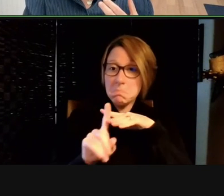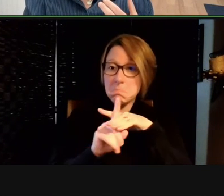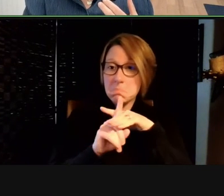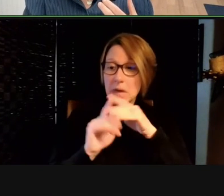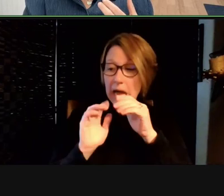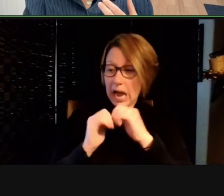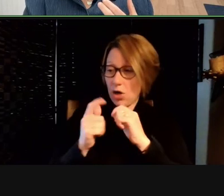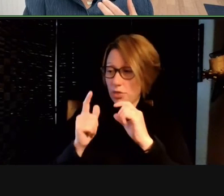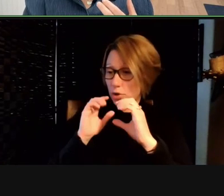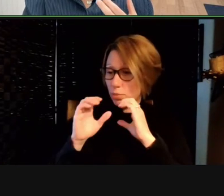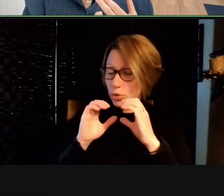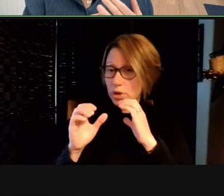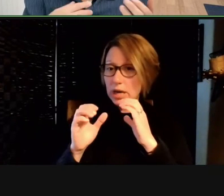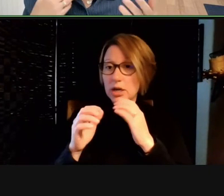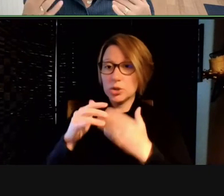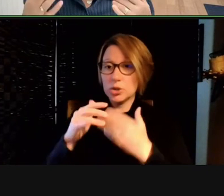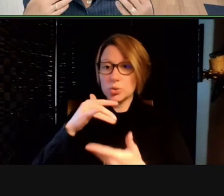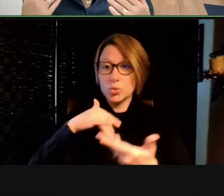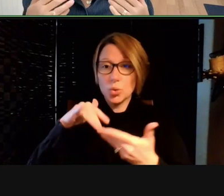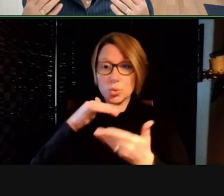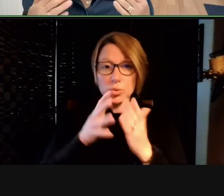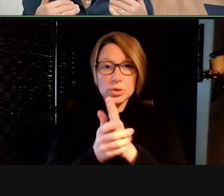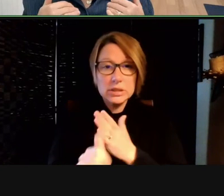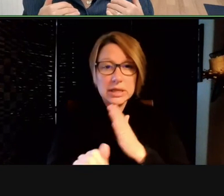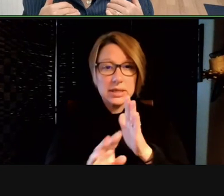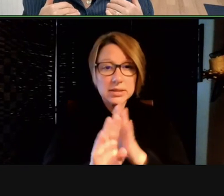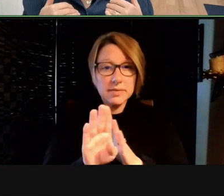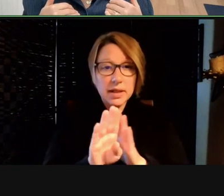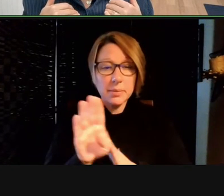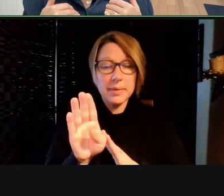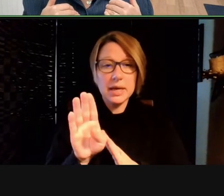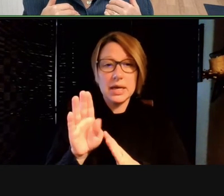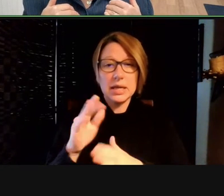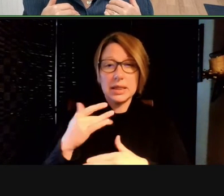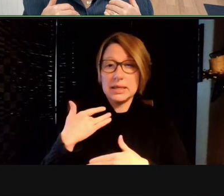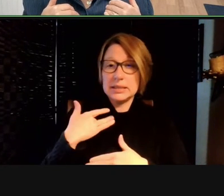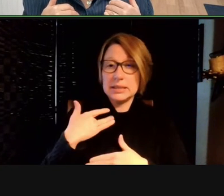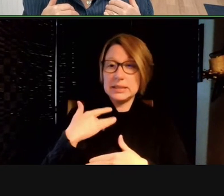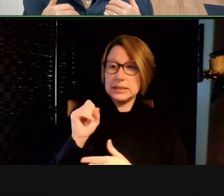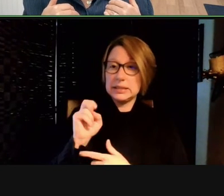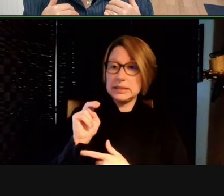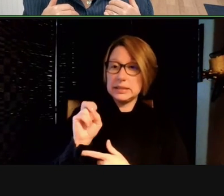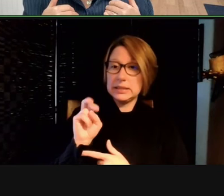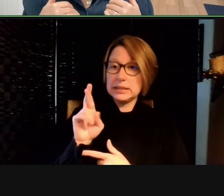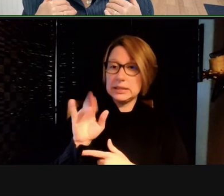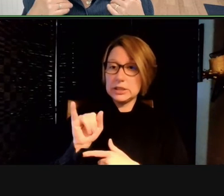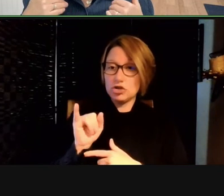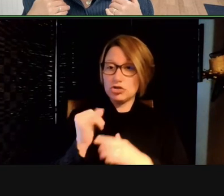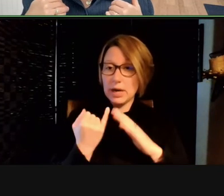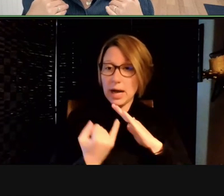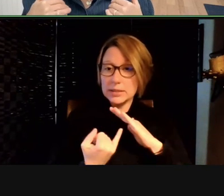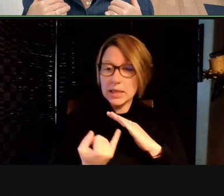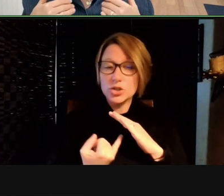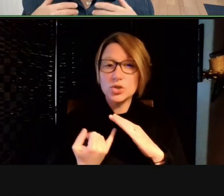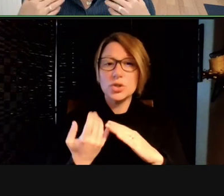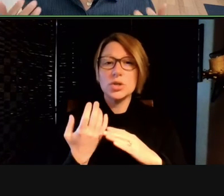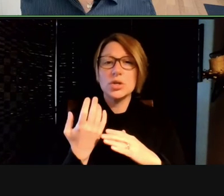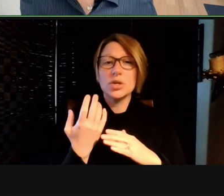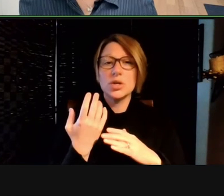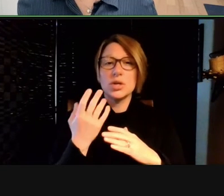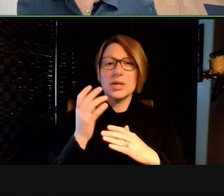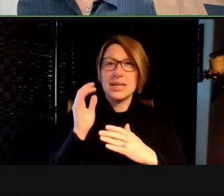social skill development is like, what the sensory isolation that they would experience. What do all of those